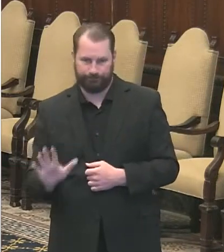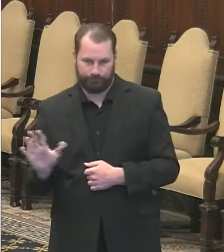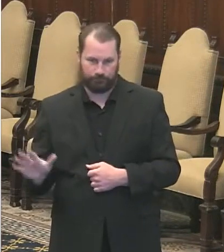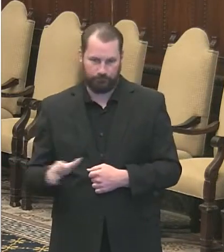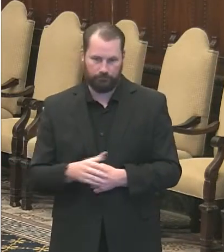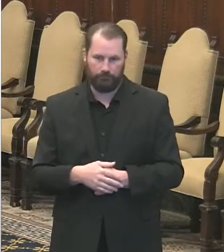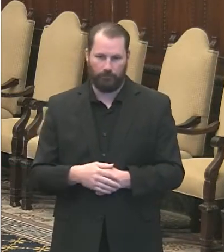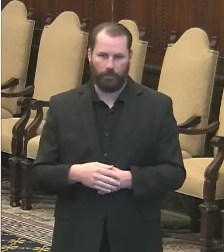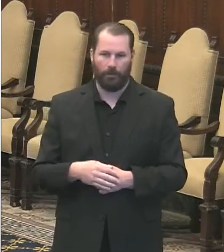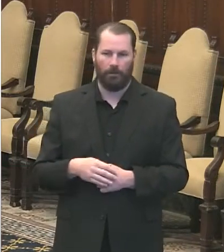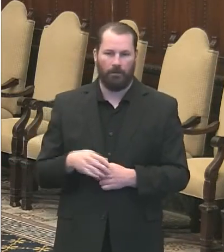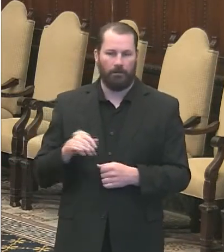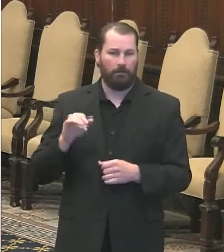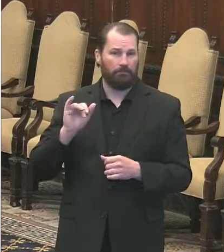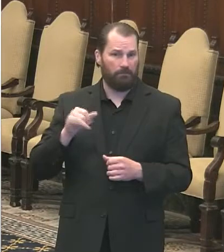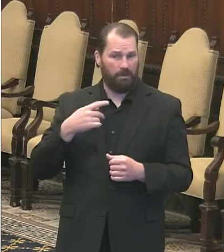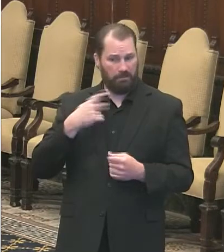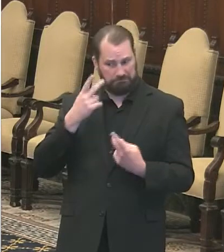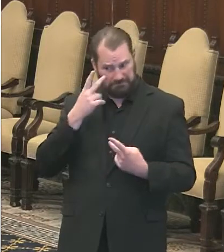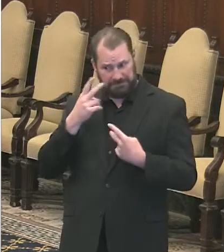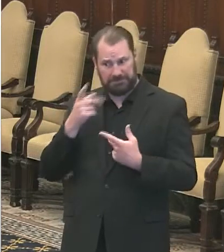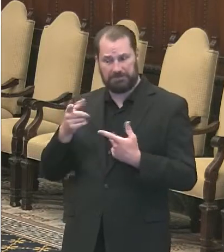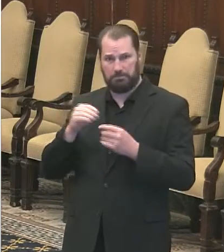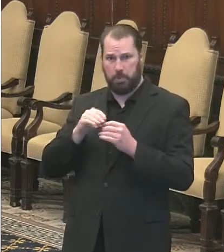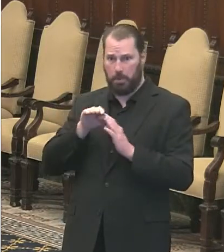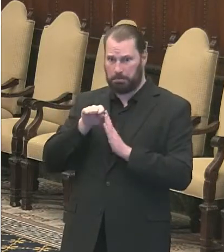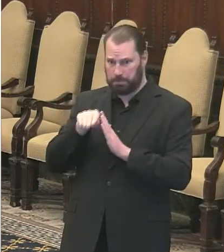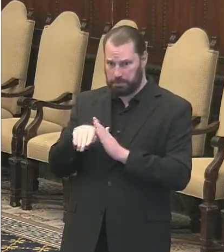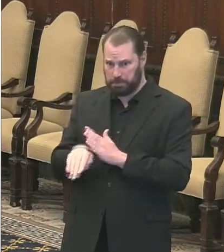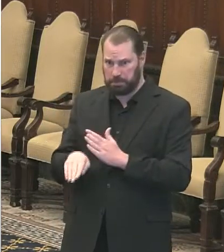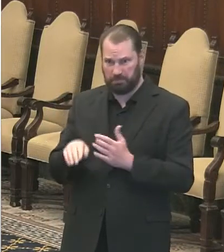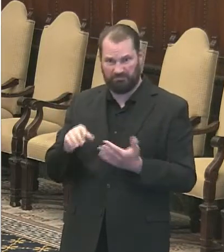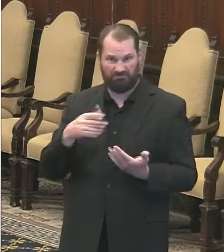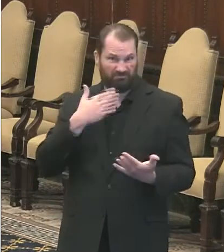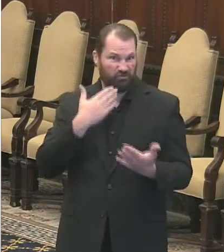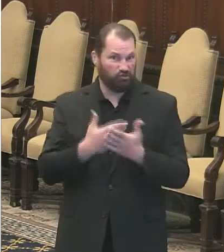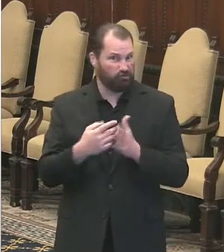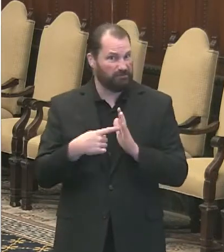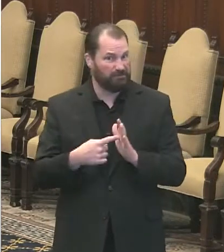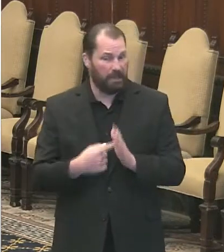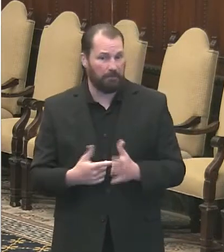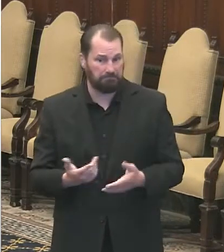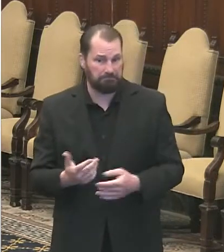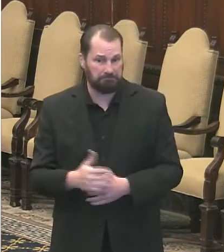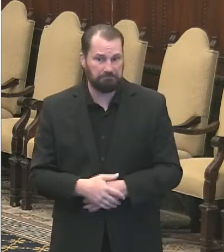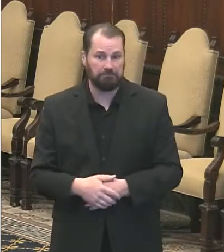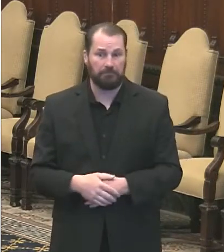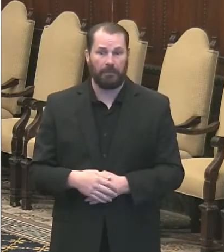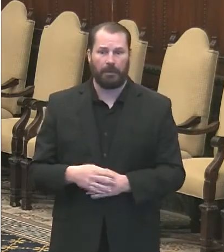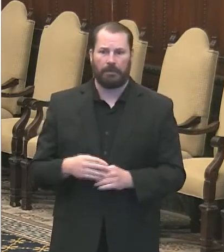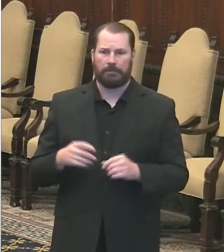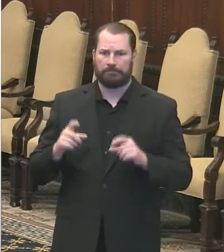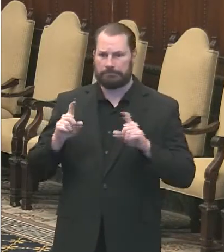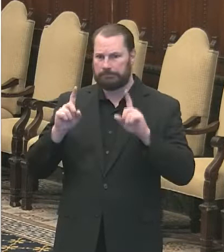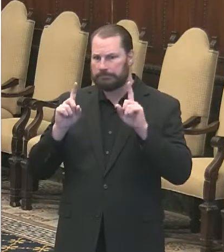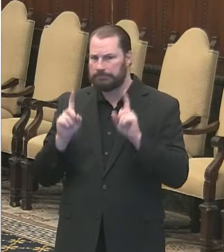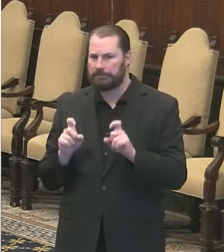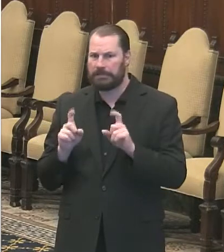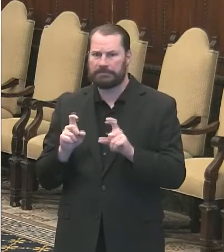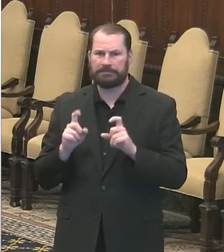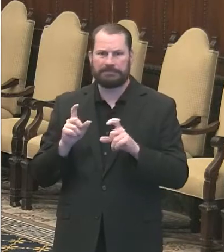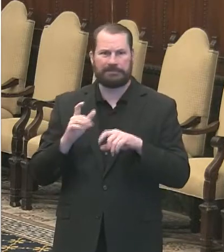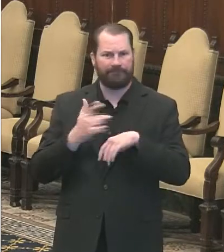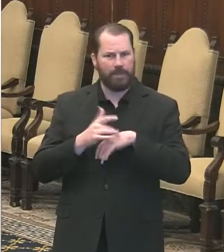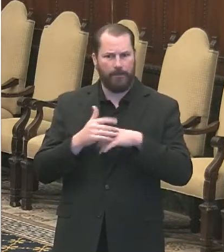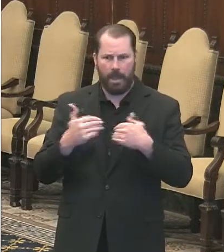down about 7 straight days in a row. That's a good sign. Testing continues to be more widely available. Just to remind people that we're now